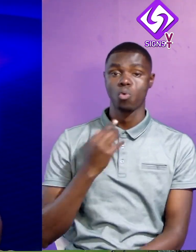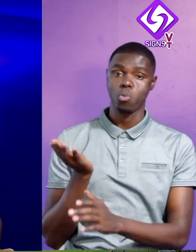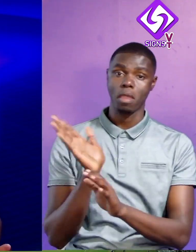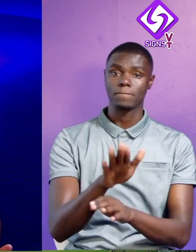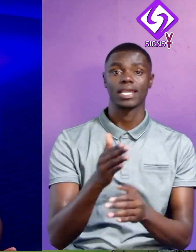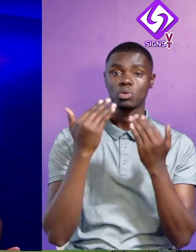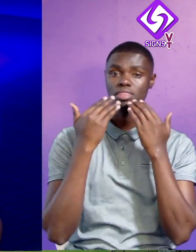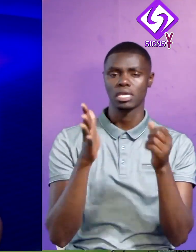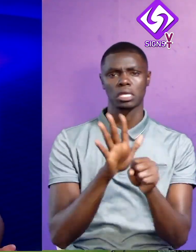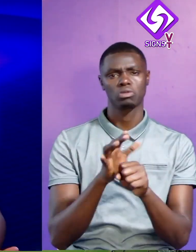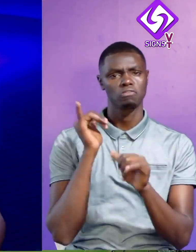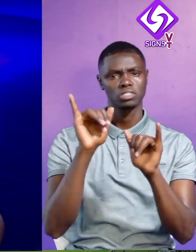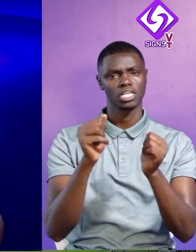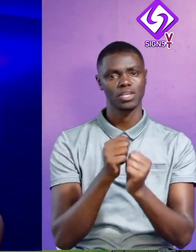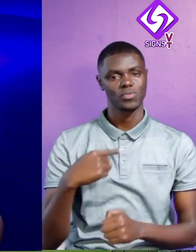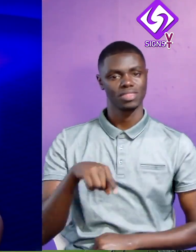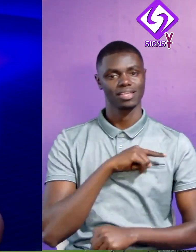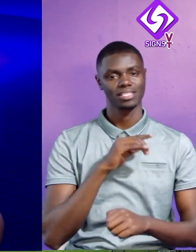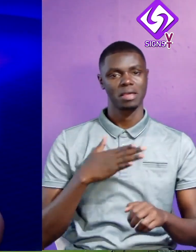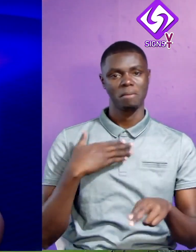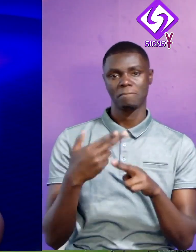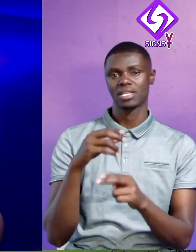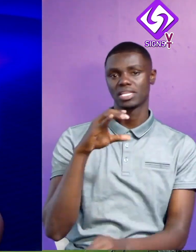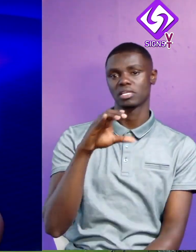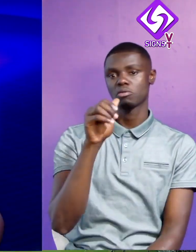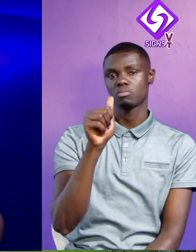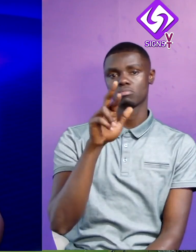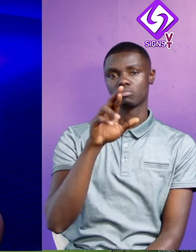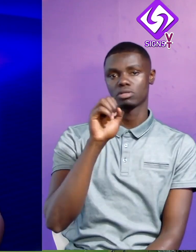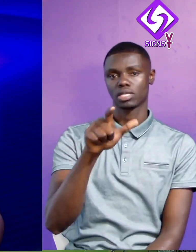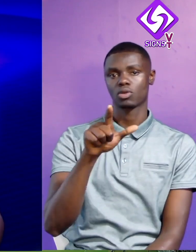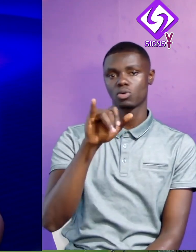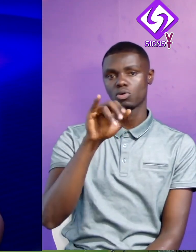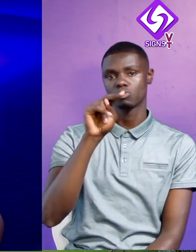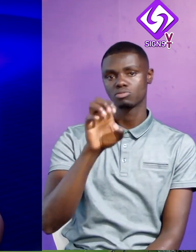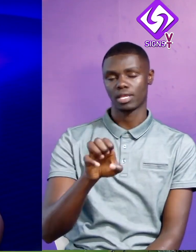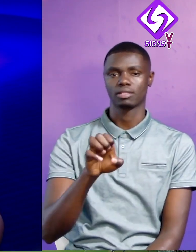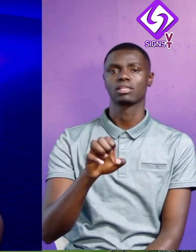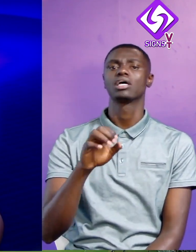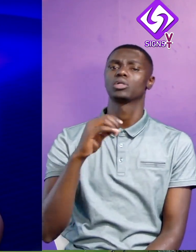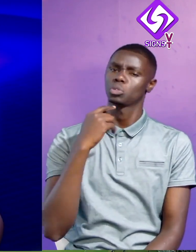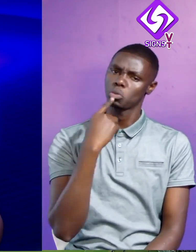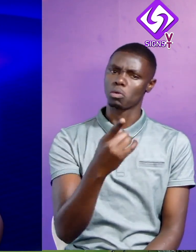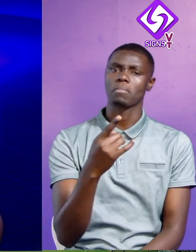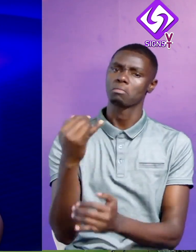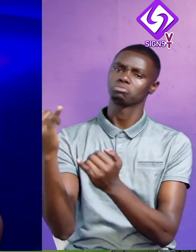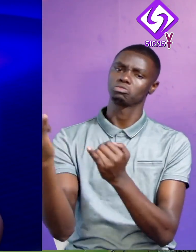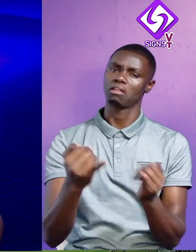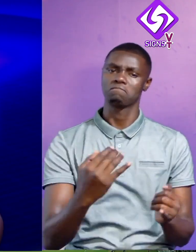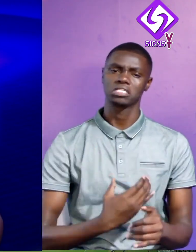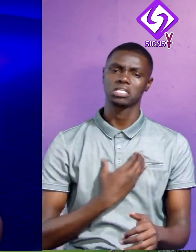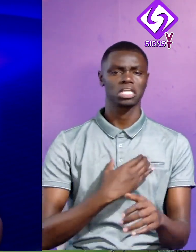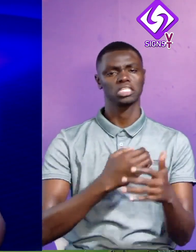tunashukuru sana kwa kuwa na sisi. My name is Karen Wanjera and tulikuwa tumewaambia tutakuwa tunaletea